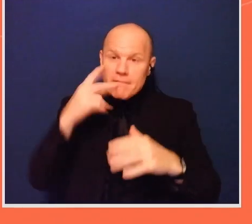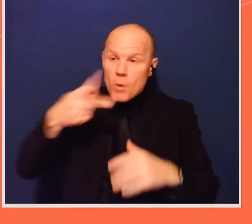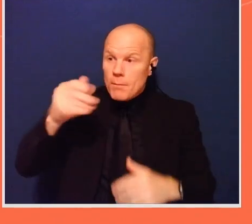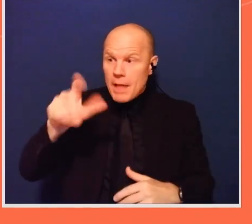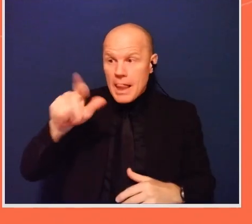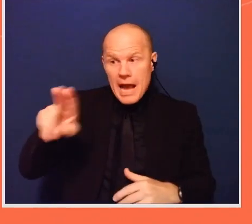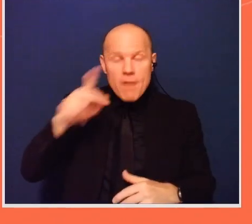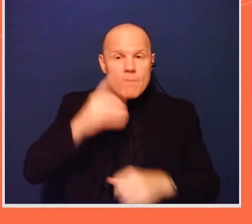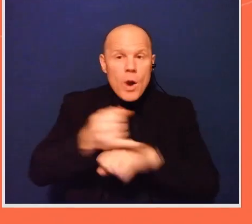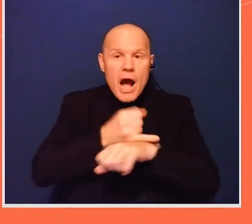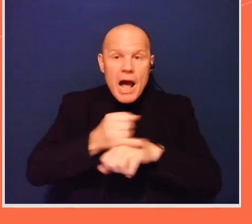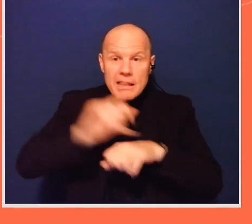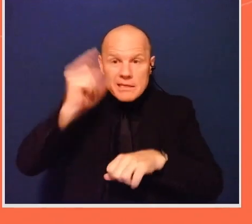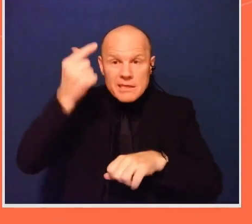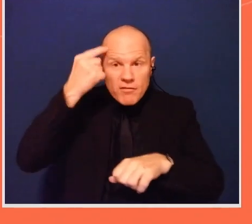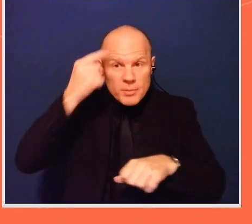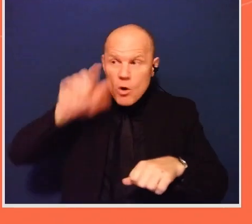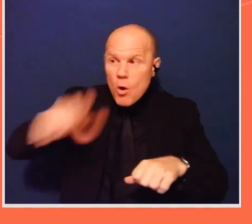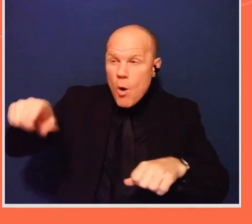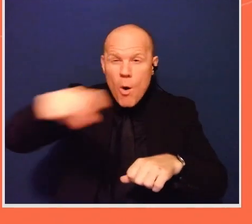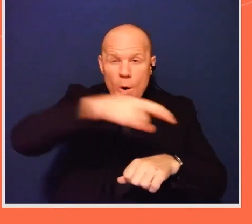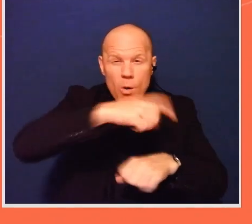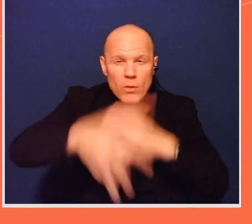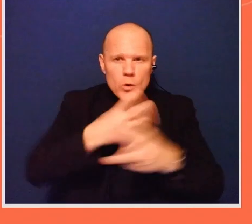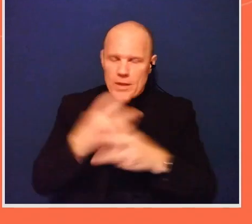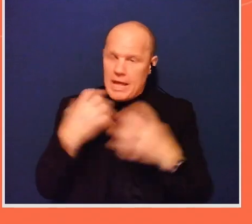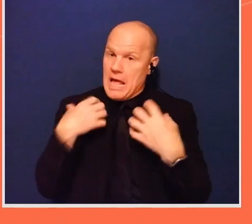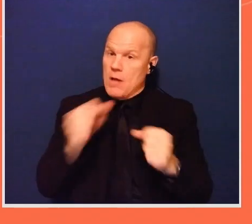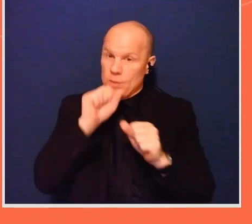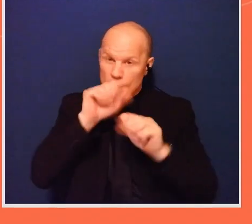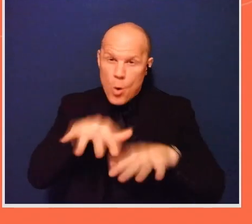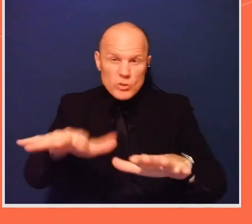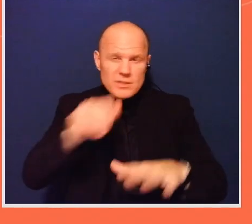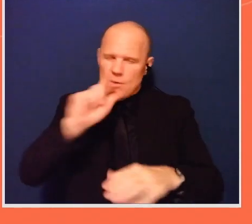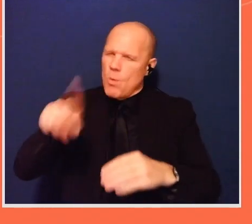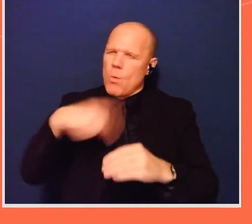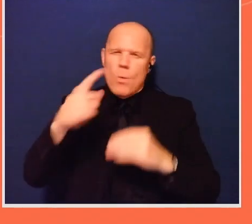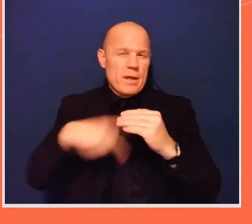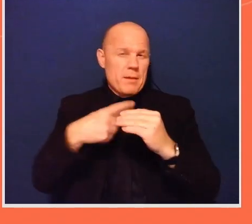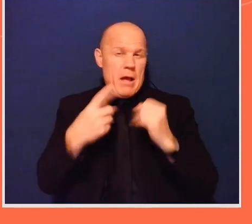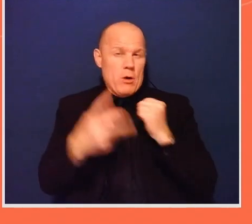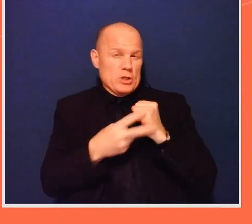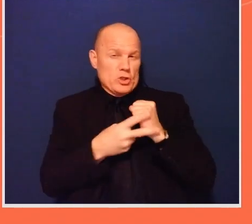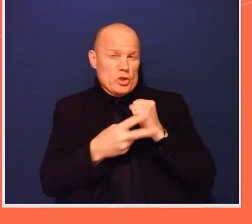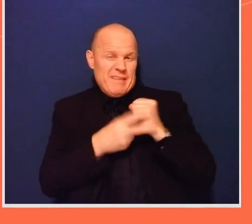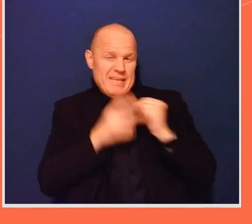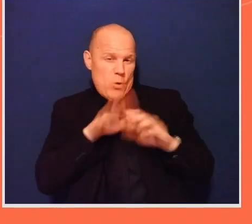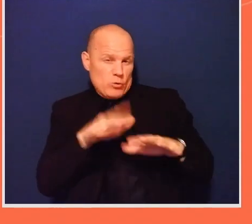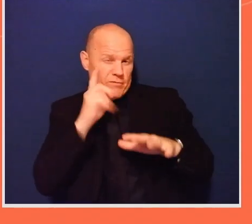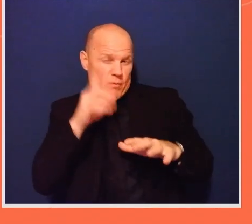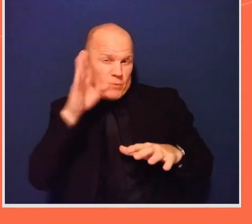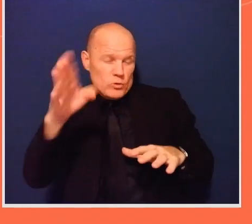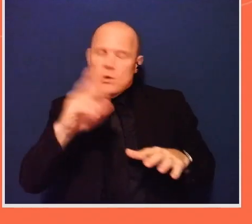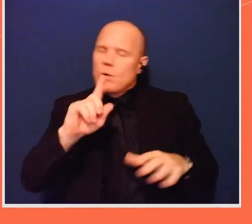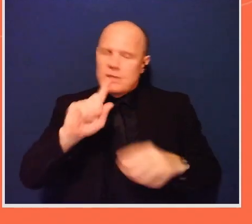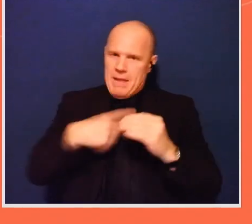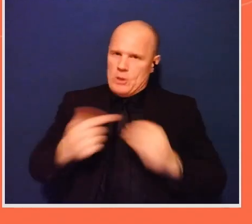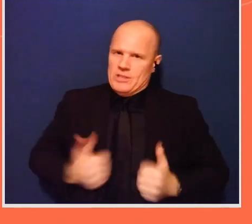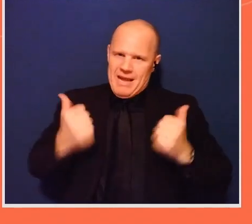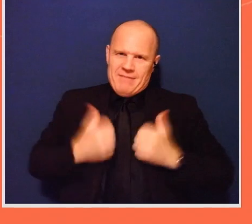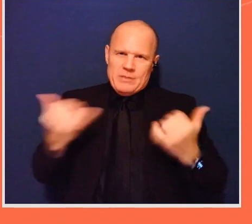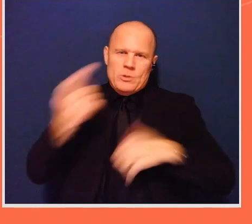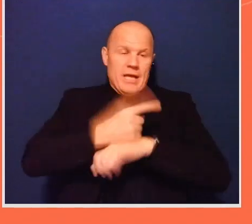here and shares this with me, a frustration about the obvious choices that we face and the willingness